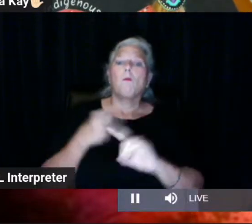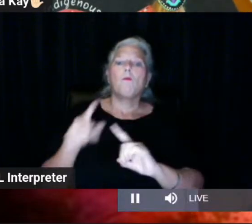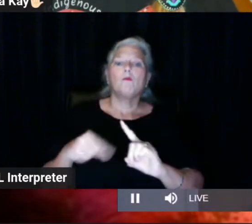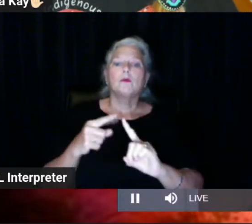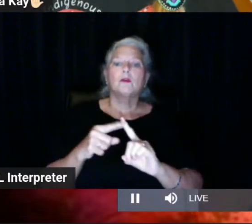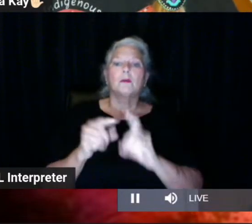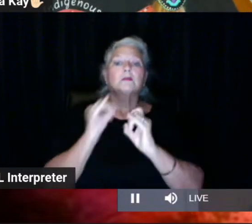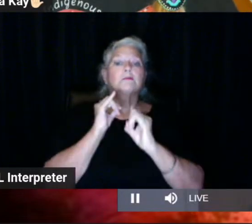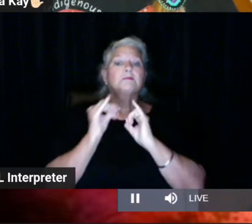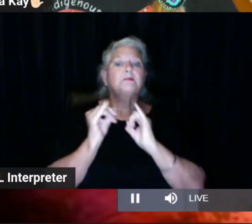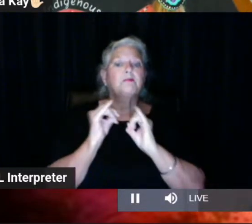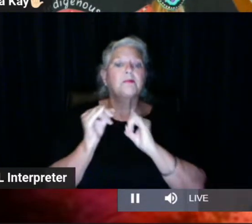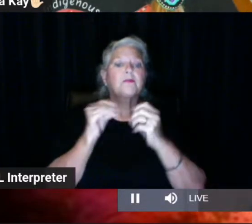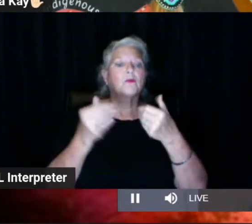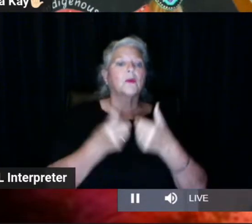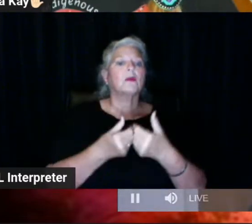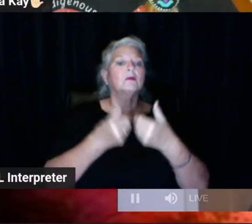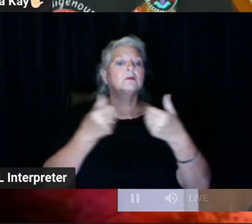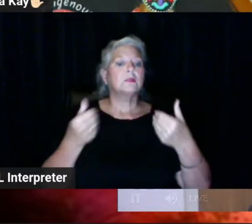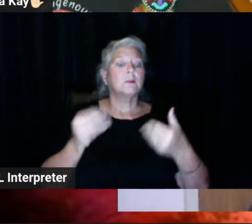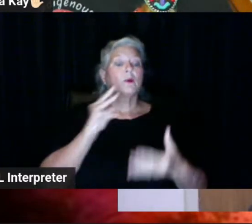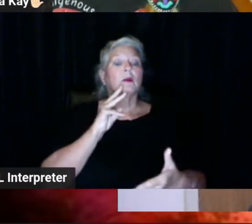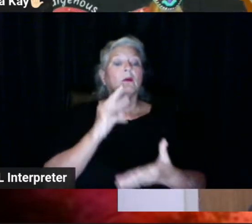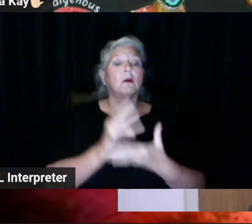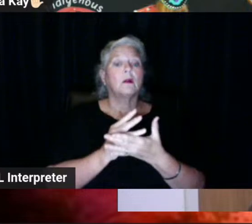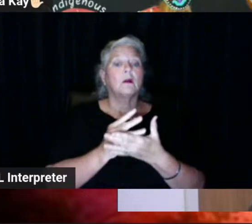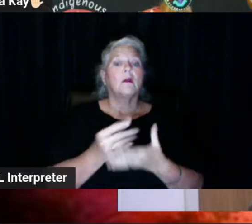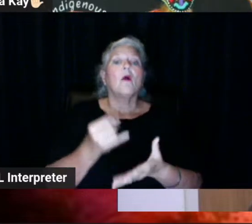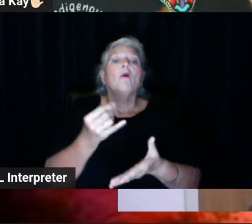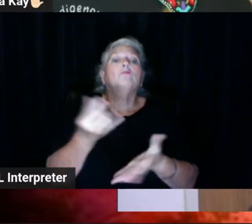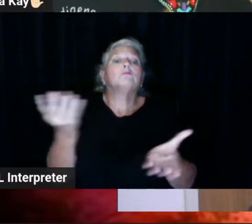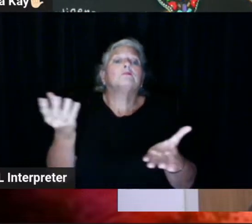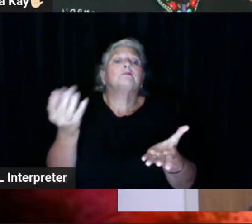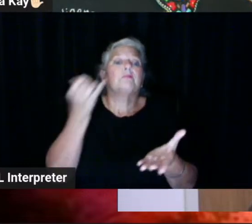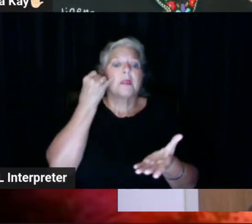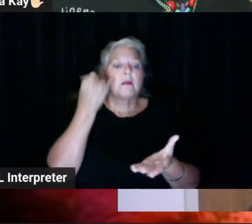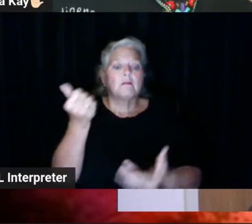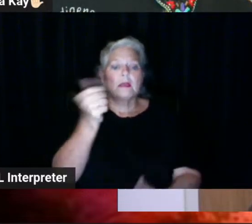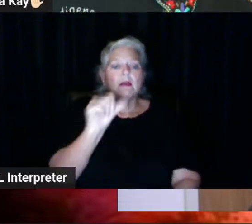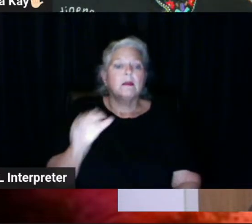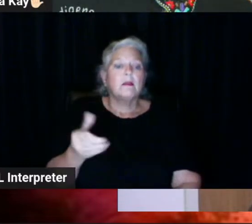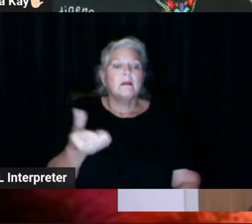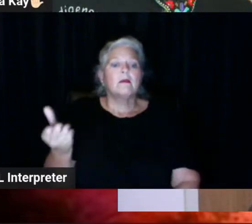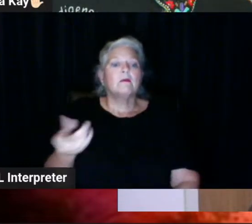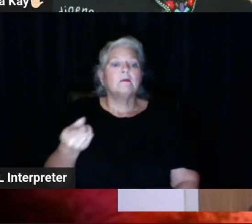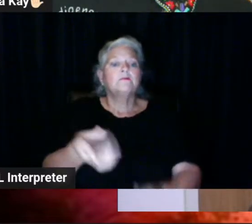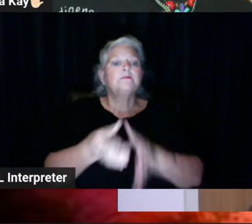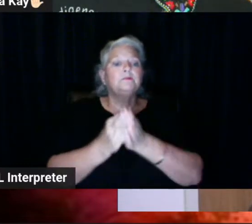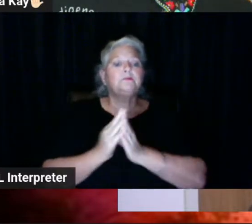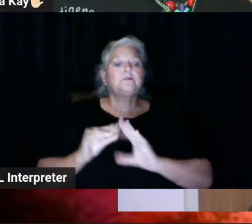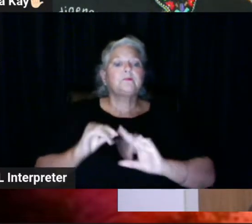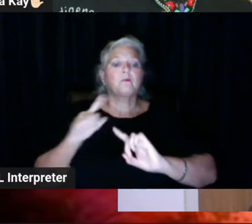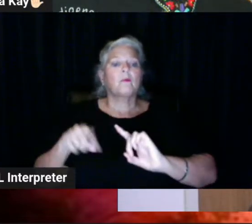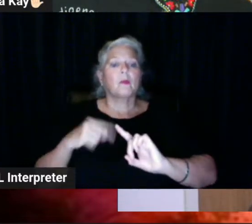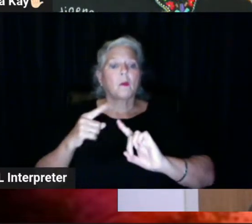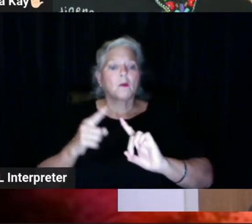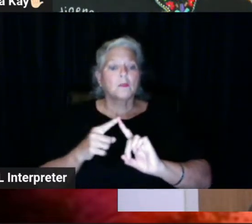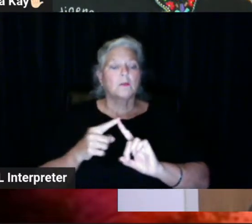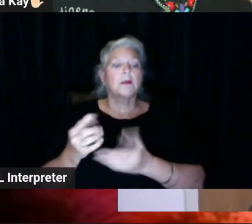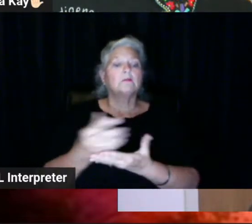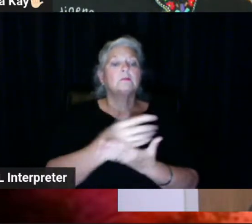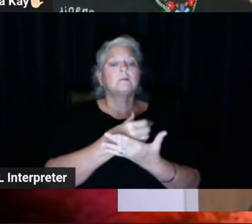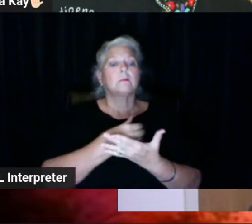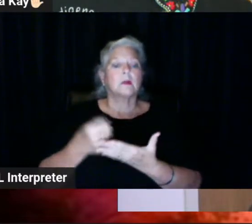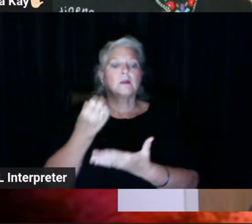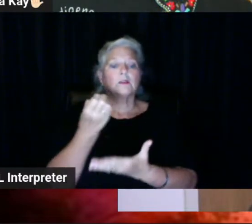recording witness statements? What, if anything, did you ask her about the collection of evidence the proper storage of evidence, and the chain of command